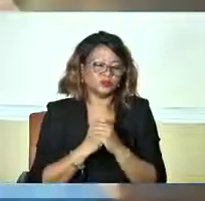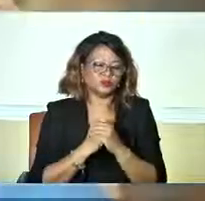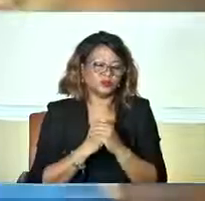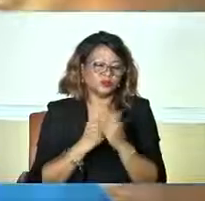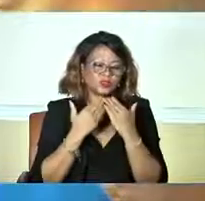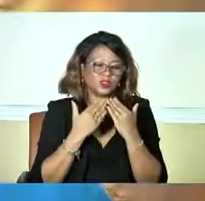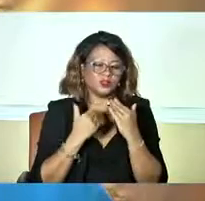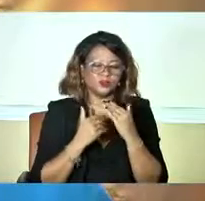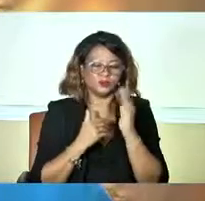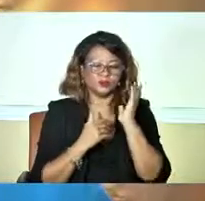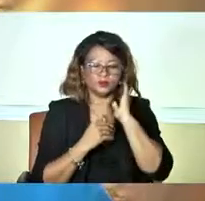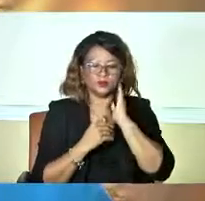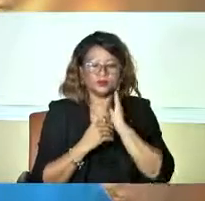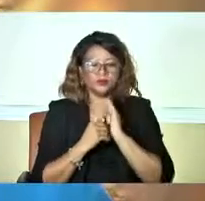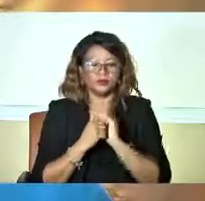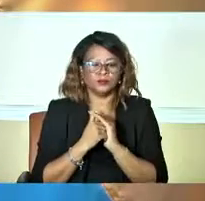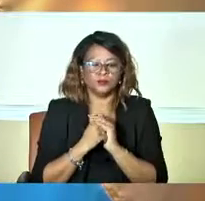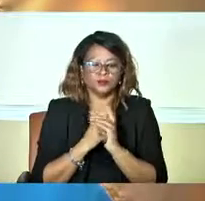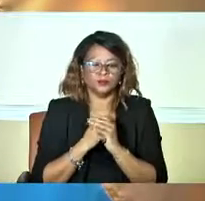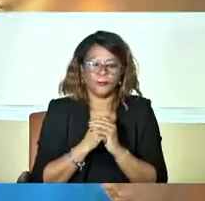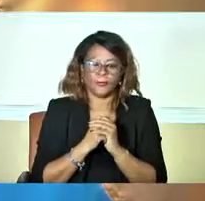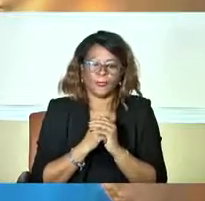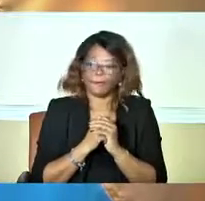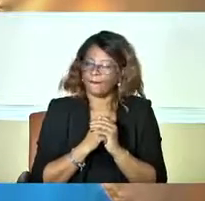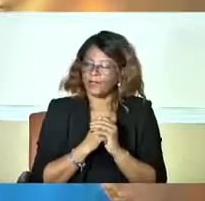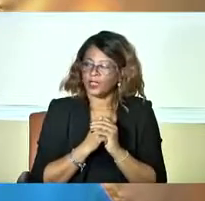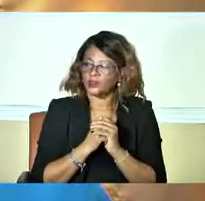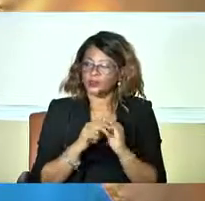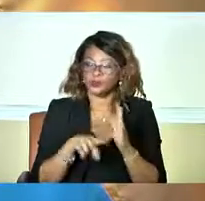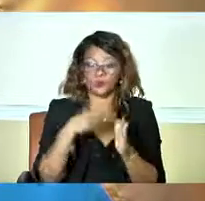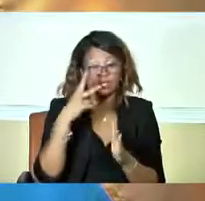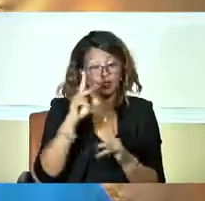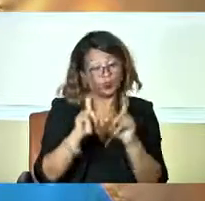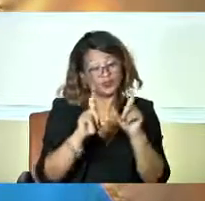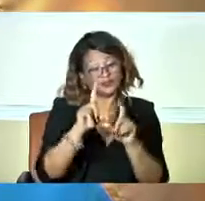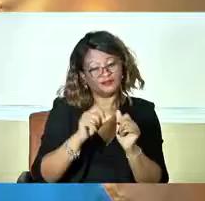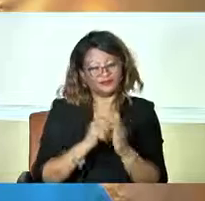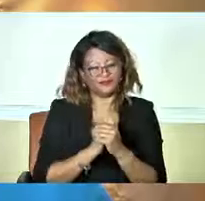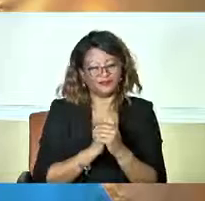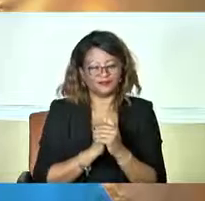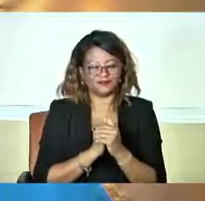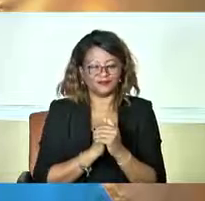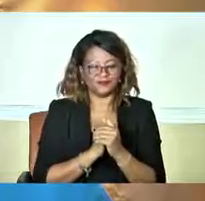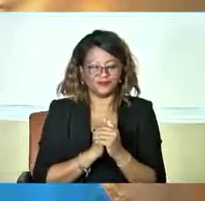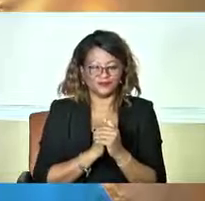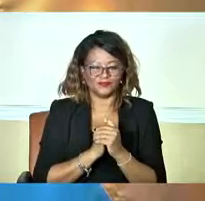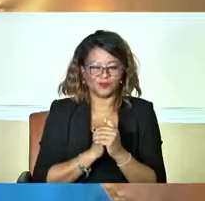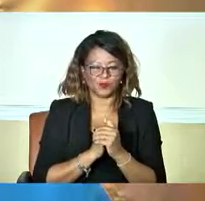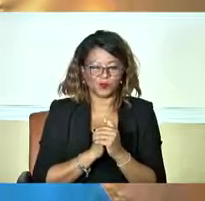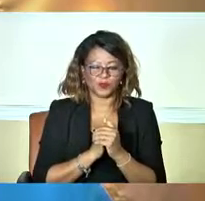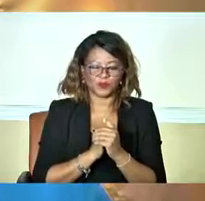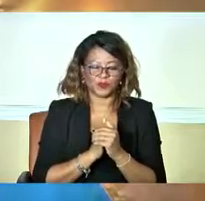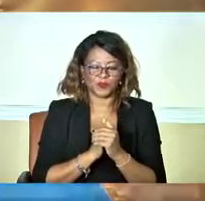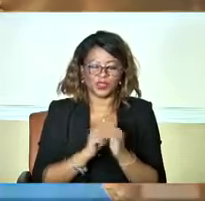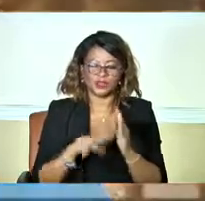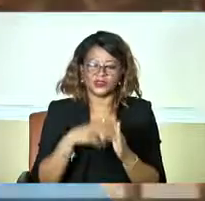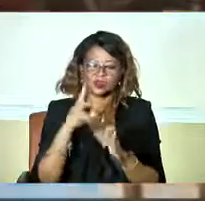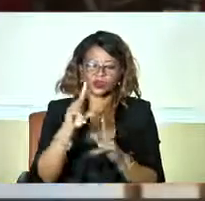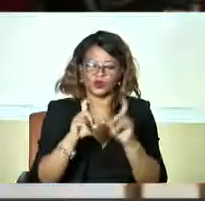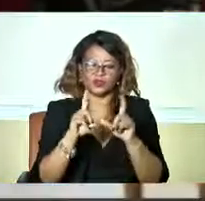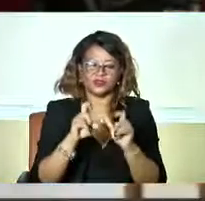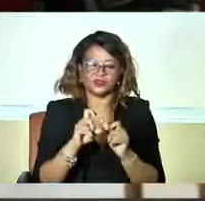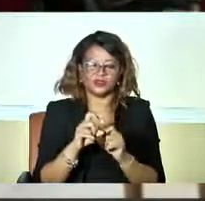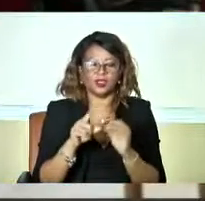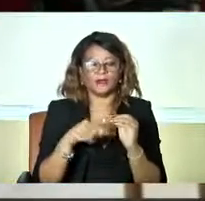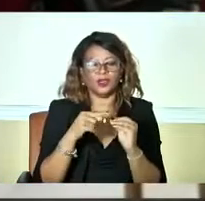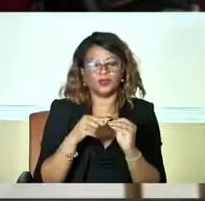Thank you, Ms. Gray, and thank you, Minister. And your second question, Ms. Gray? My second question would just